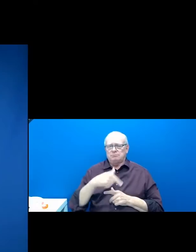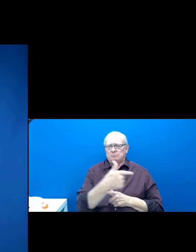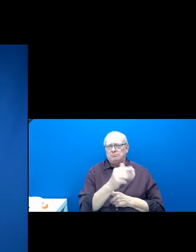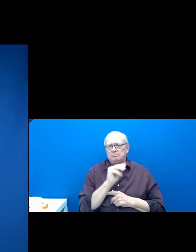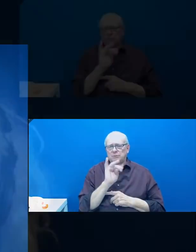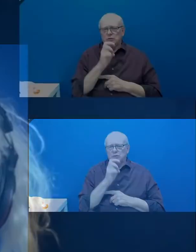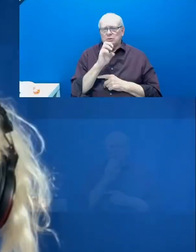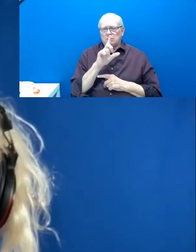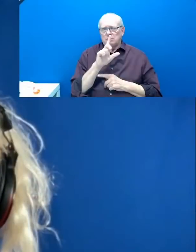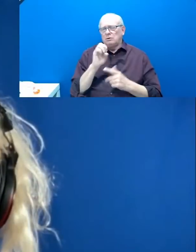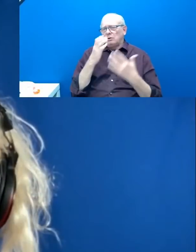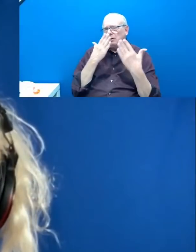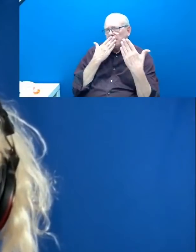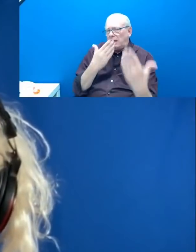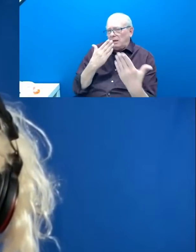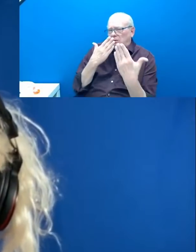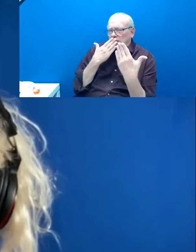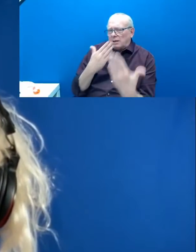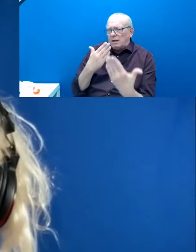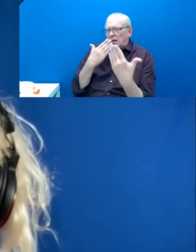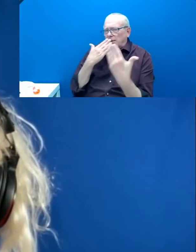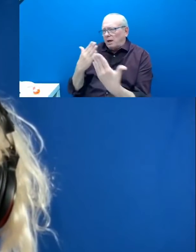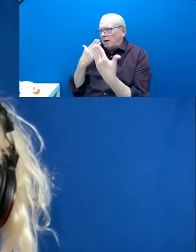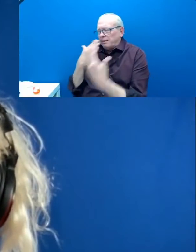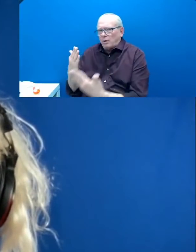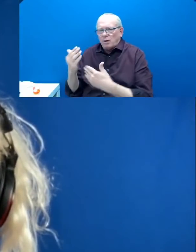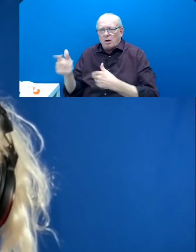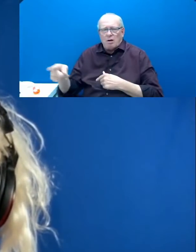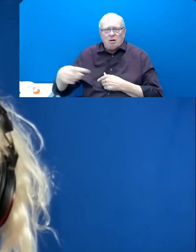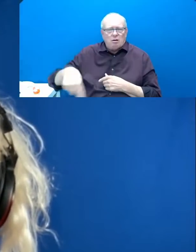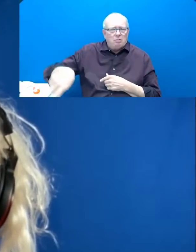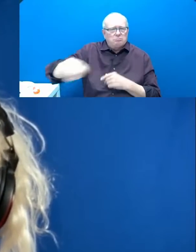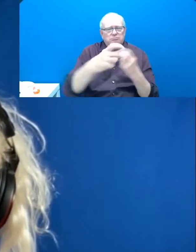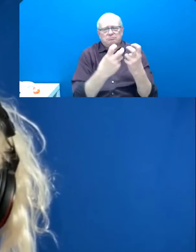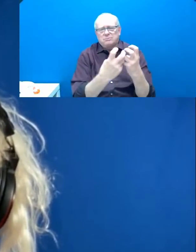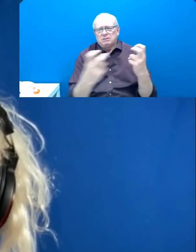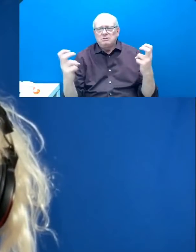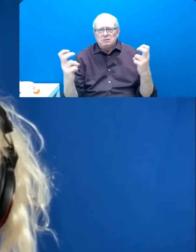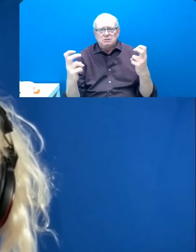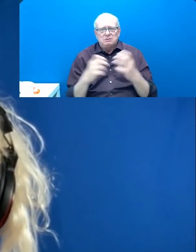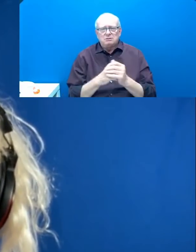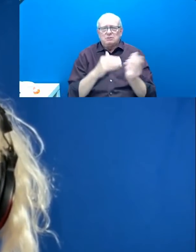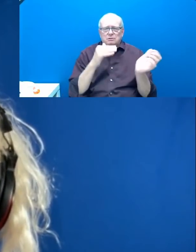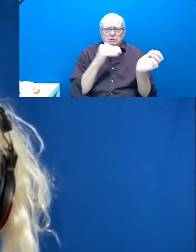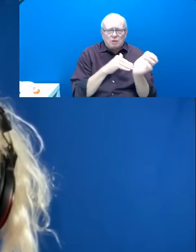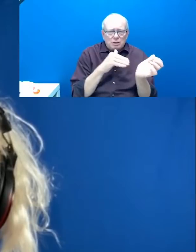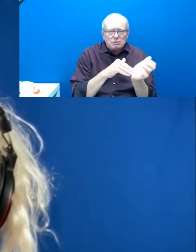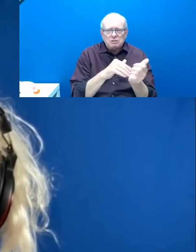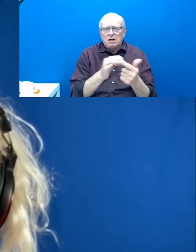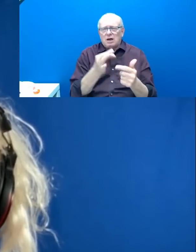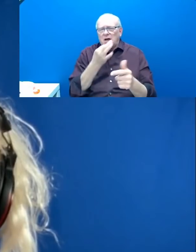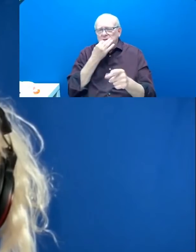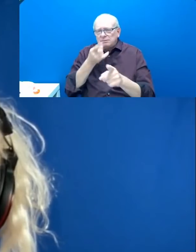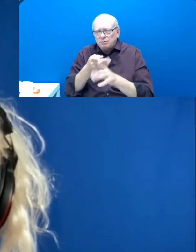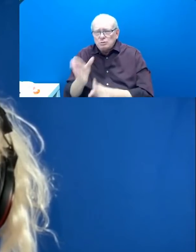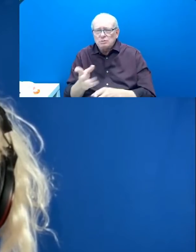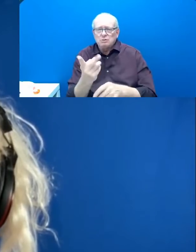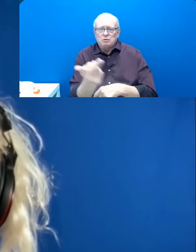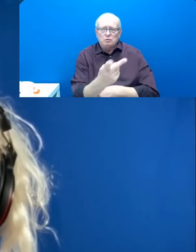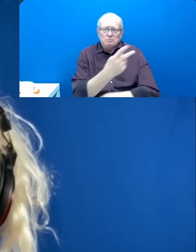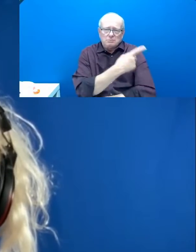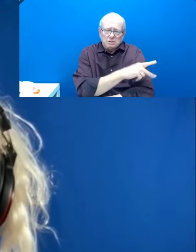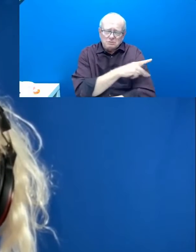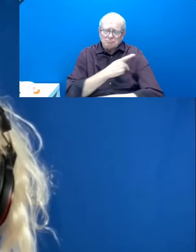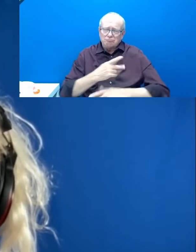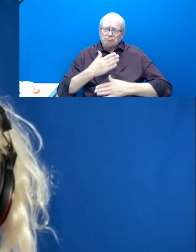Thank you, everybody. All of our panelists, our doctors and experts, and our patients